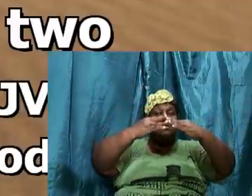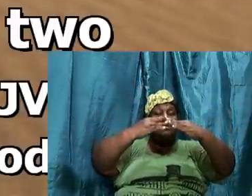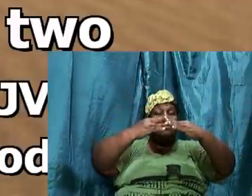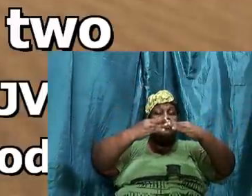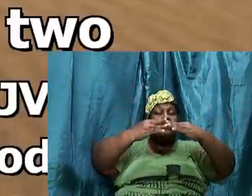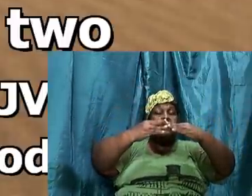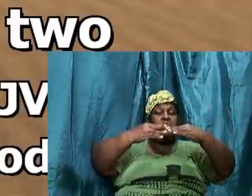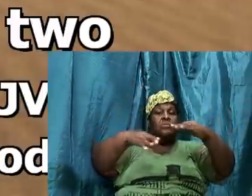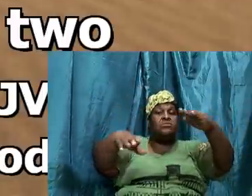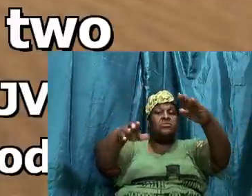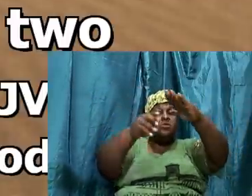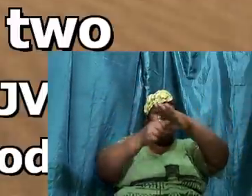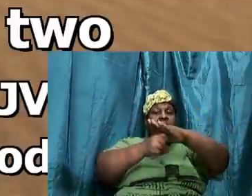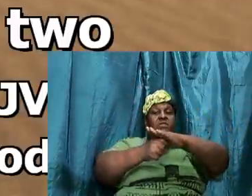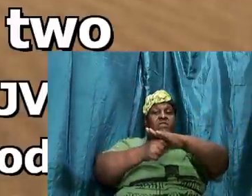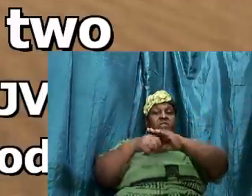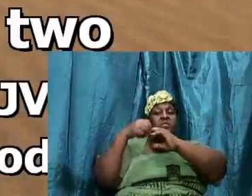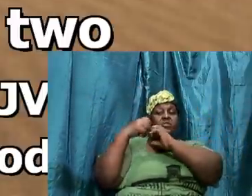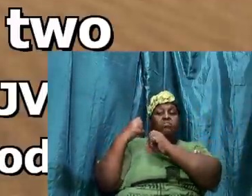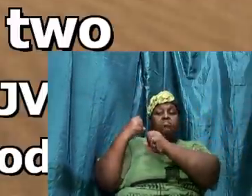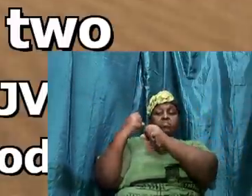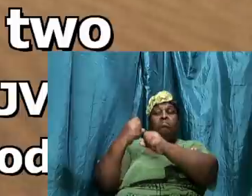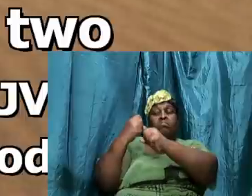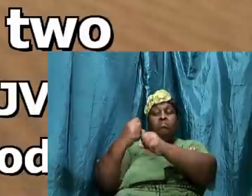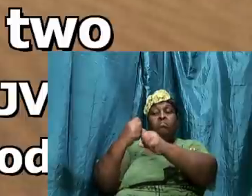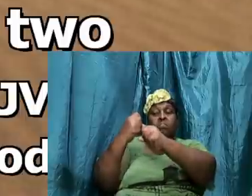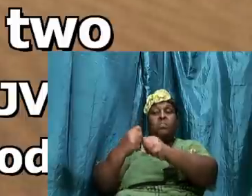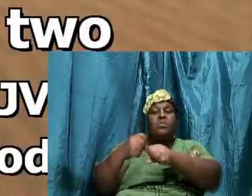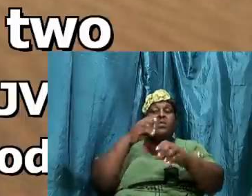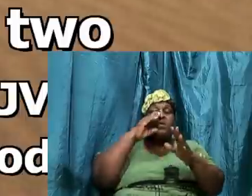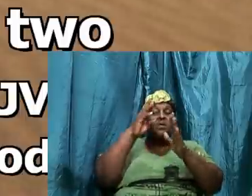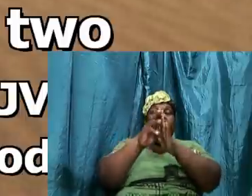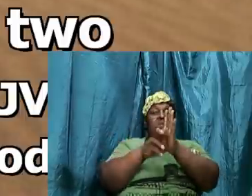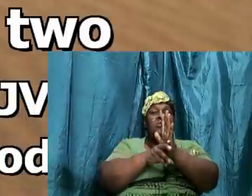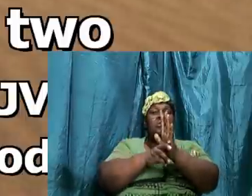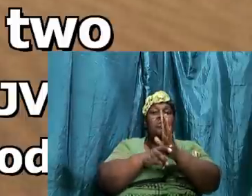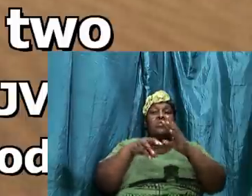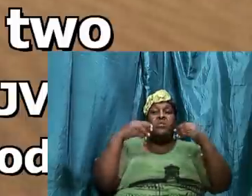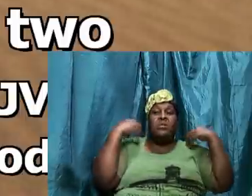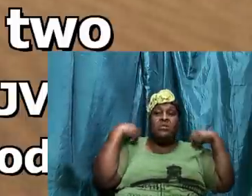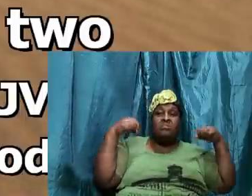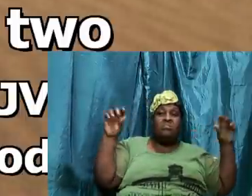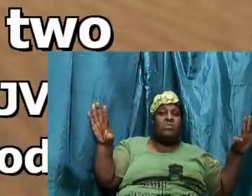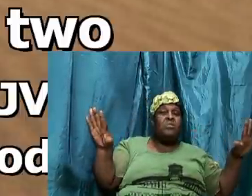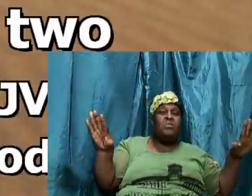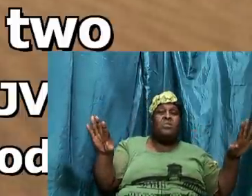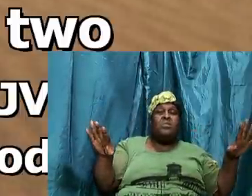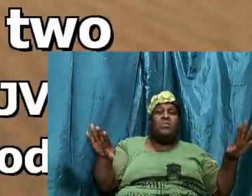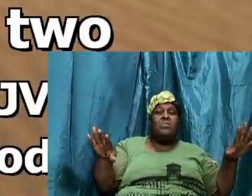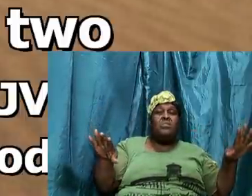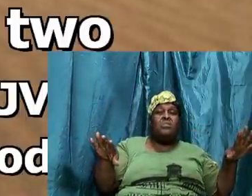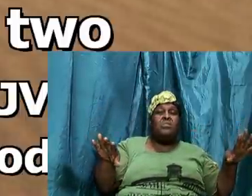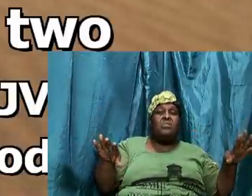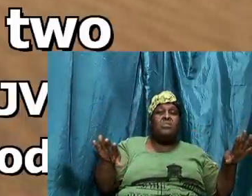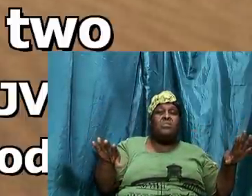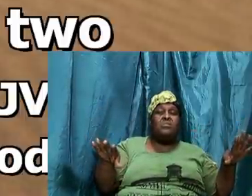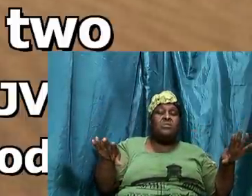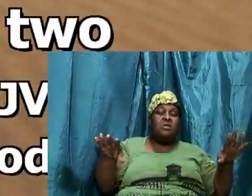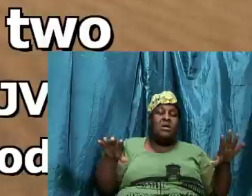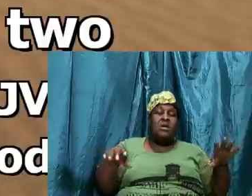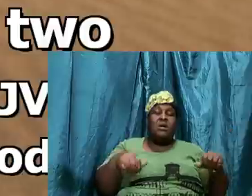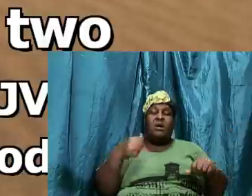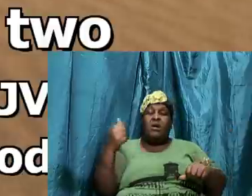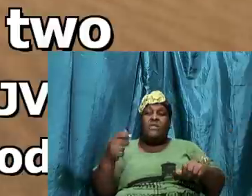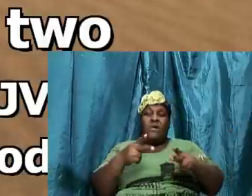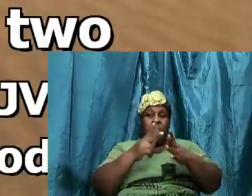of the Covenant. Cherubs were also included in other aspects of the tabernacle design. And